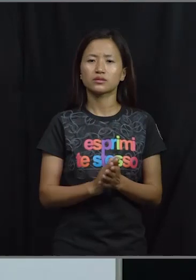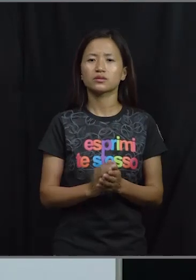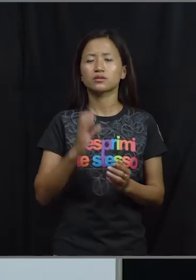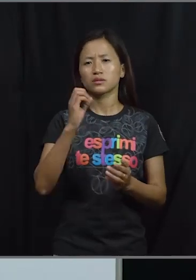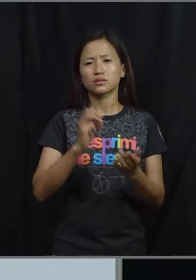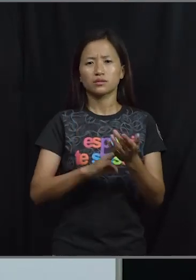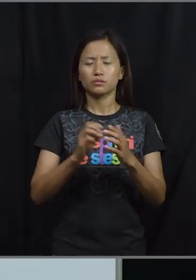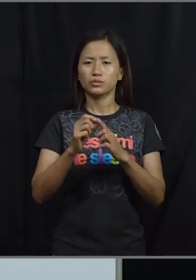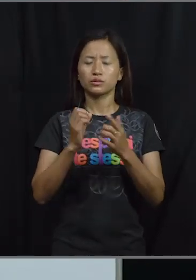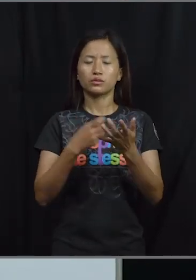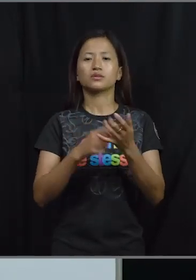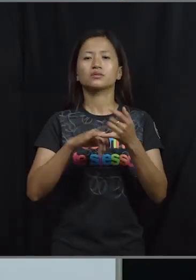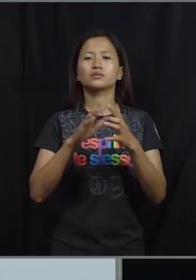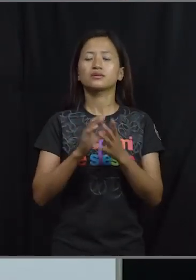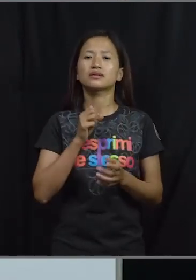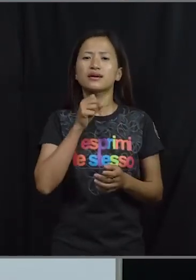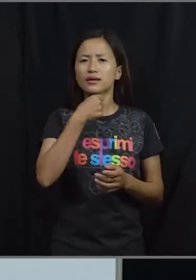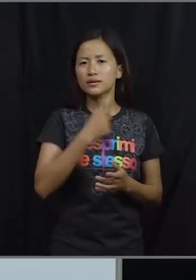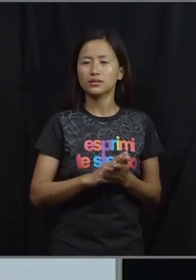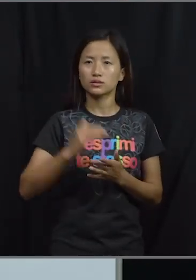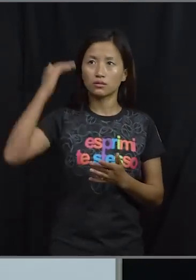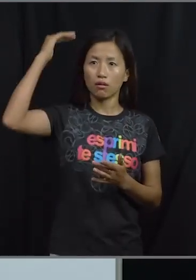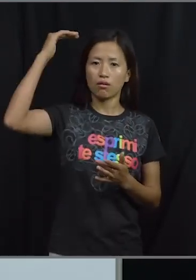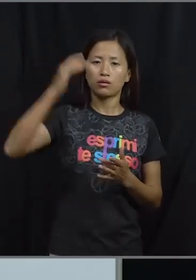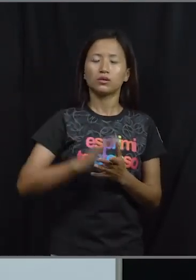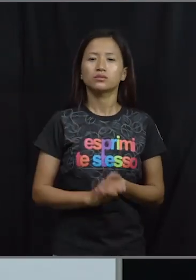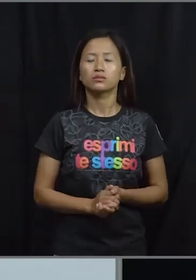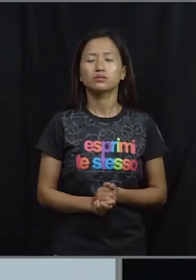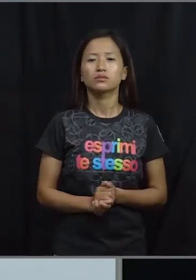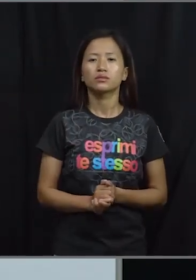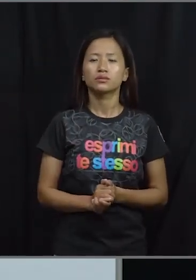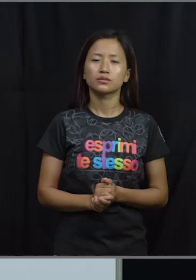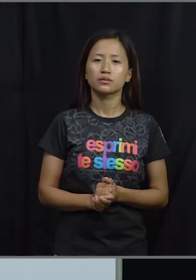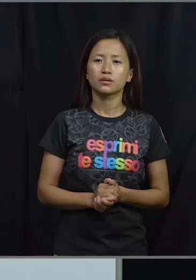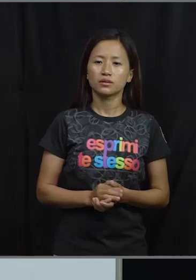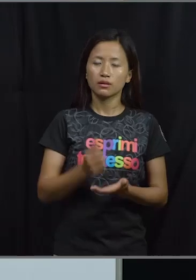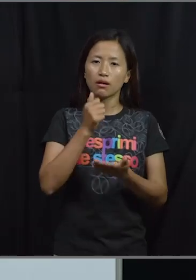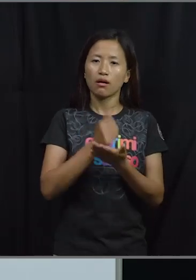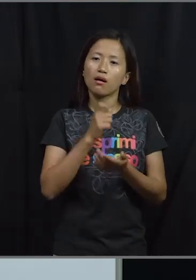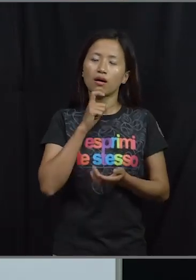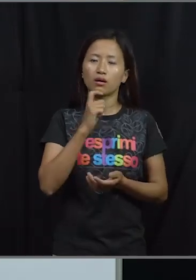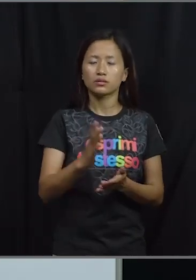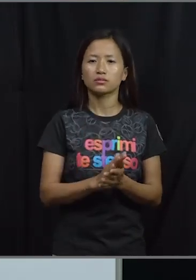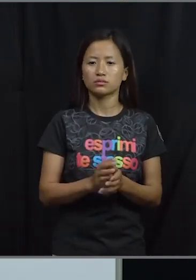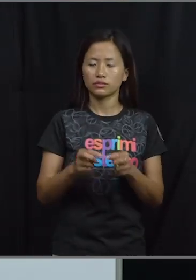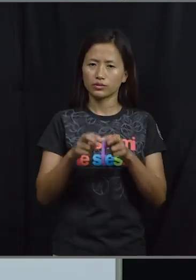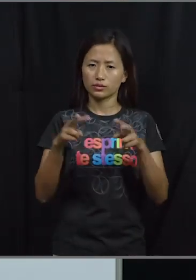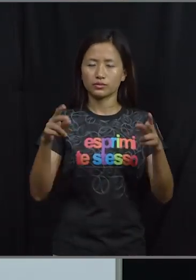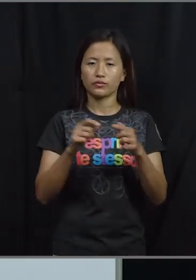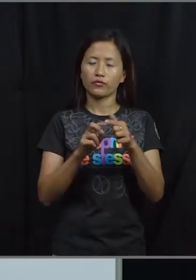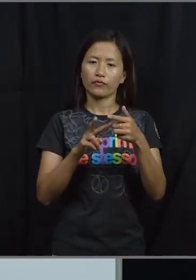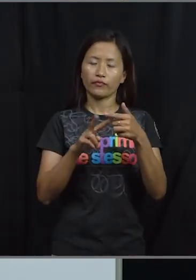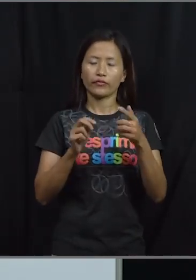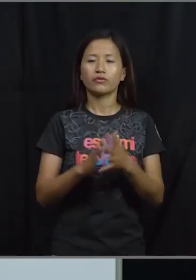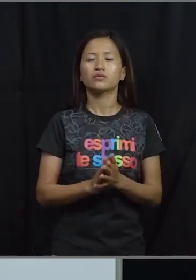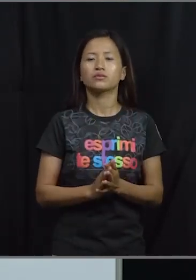composed largely of the aged people, those people who are already old, the demand for their essential commodities will be more.